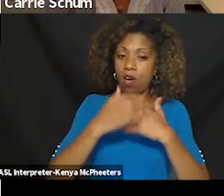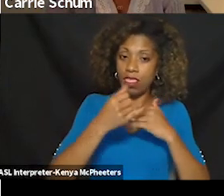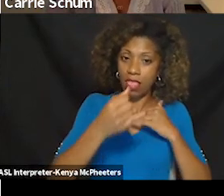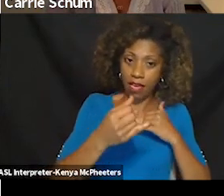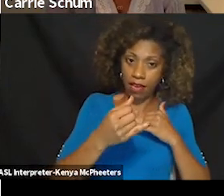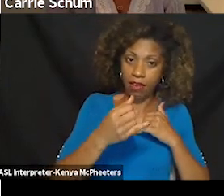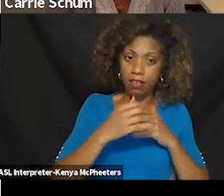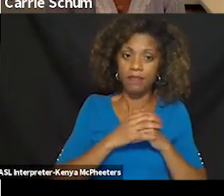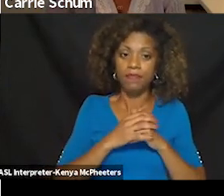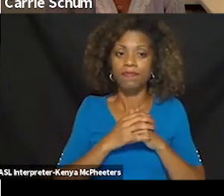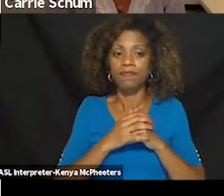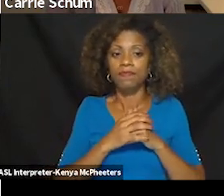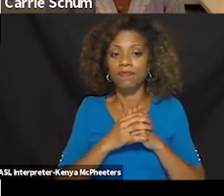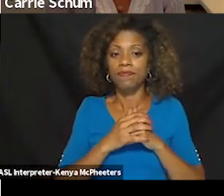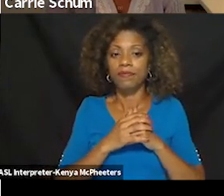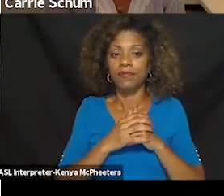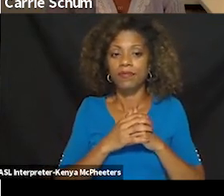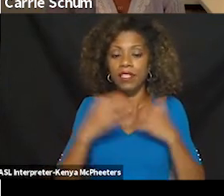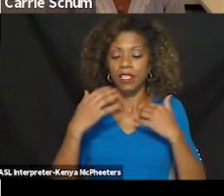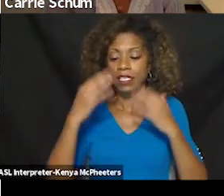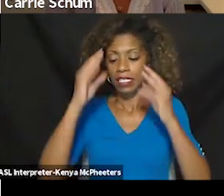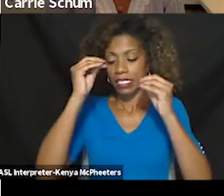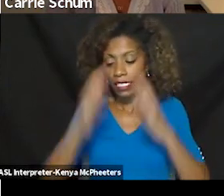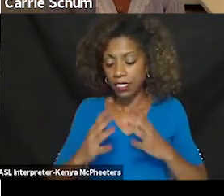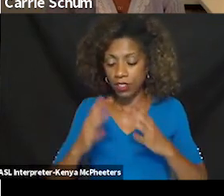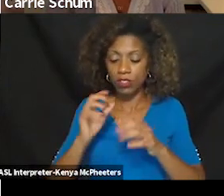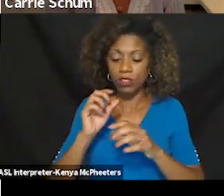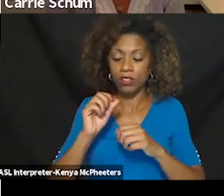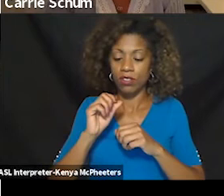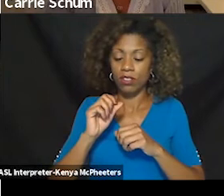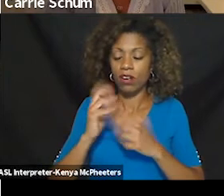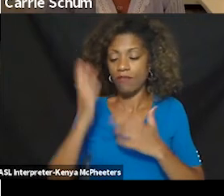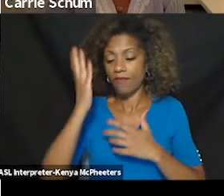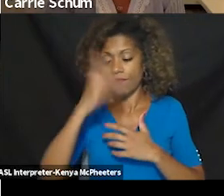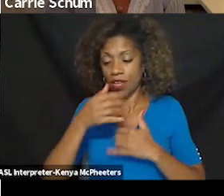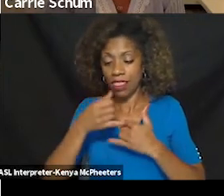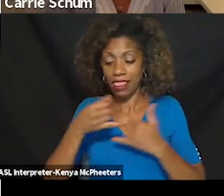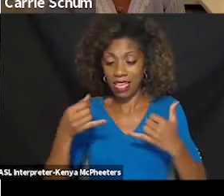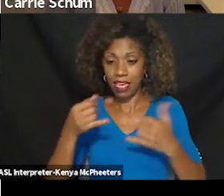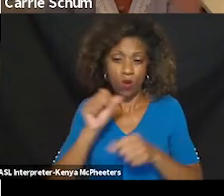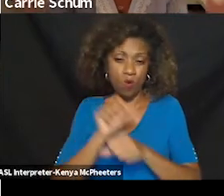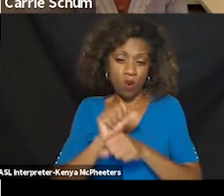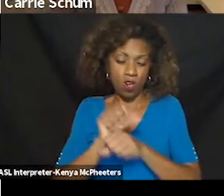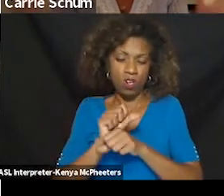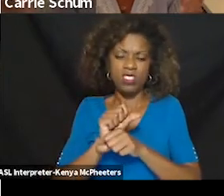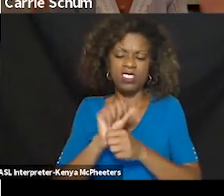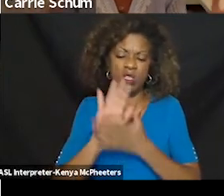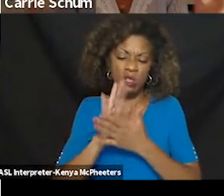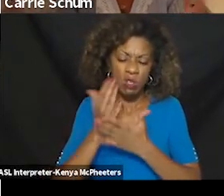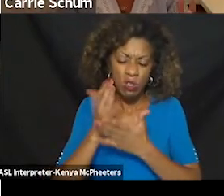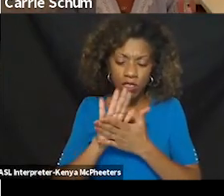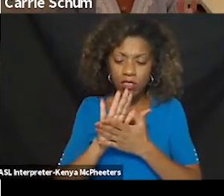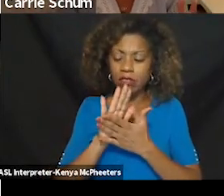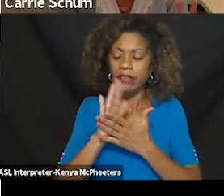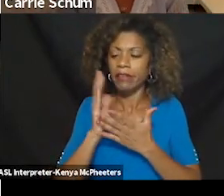workers. And then we did them with healthcare workers, teachers, and Black and Latino frontline workers on vaccines in March, to get those sort of balancing our quant